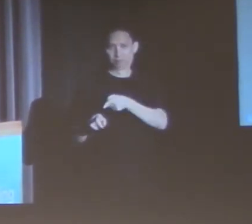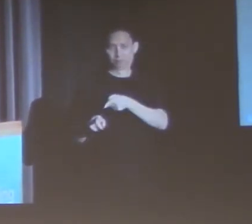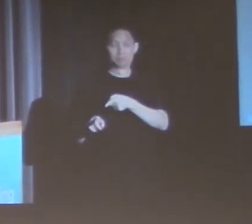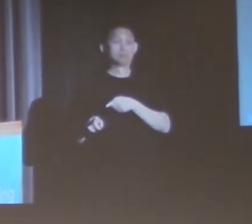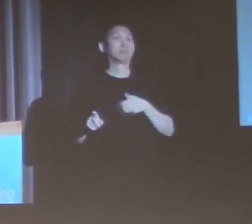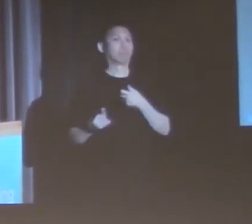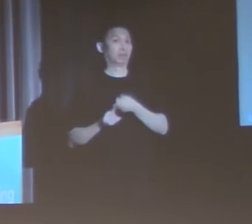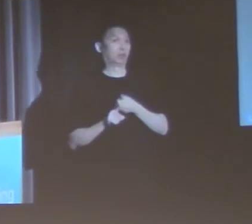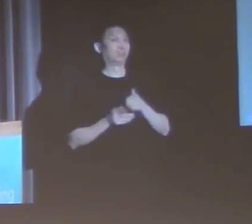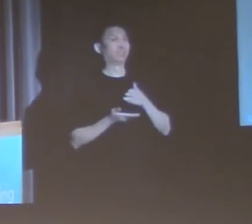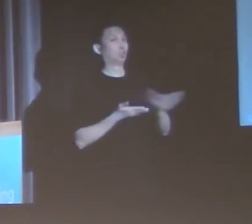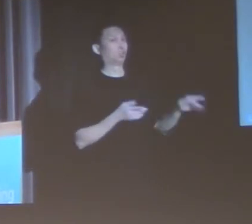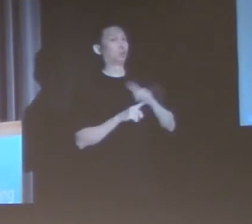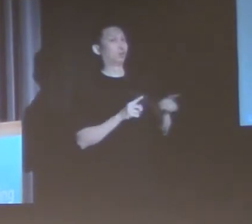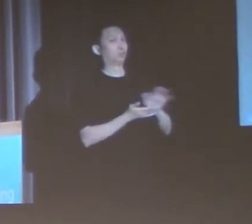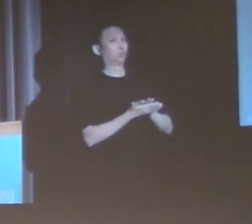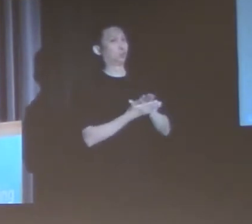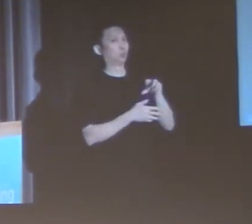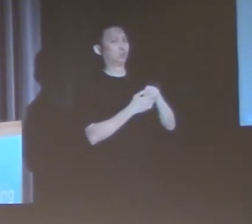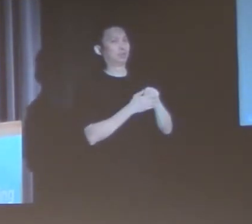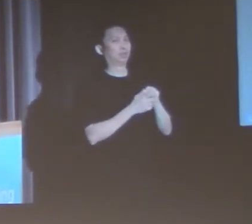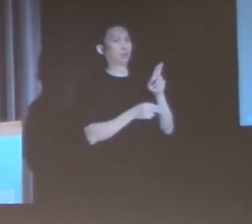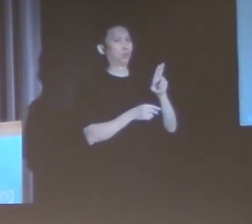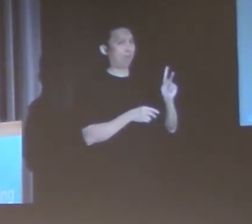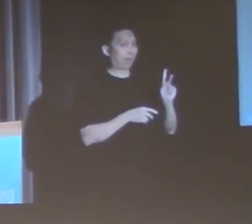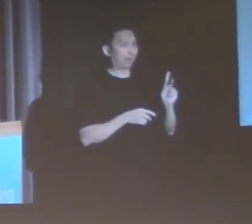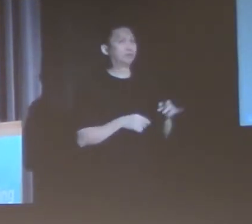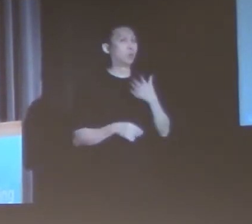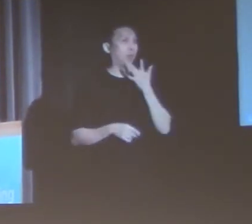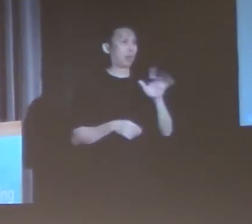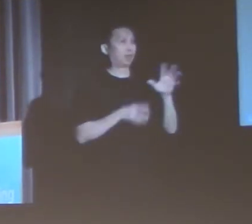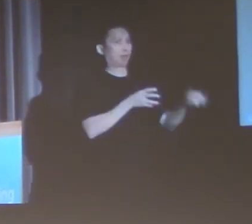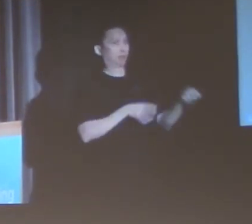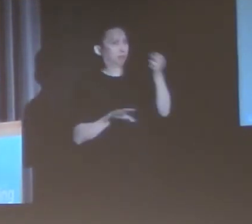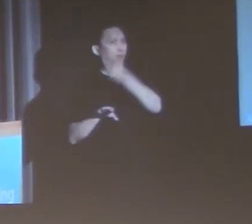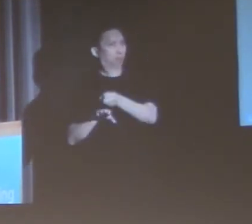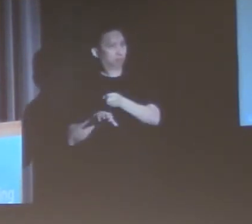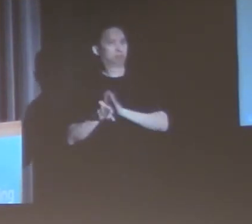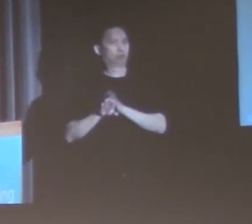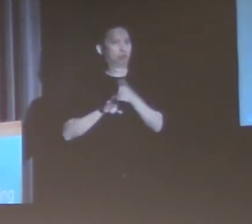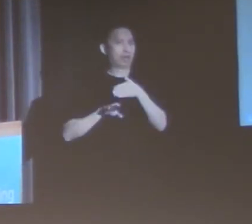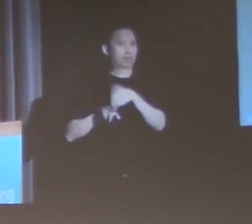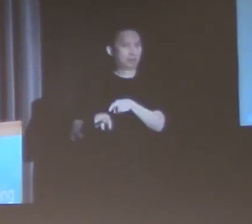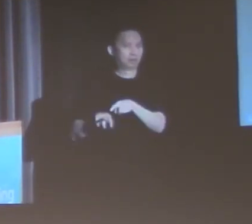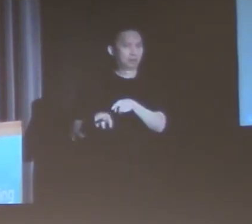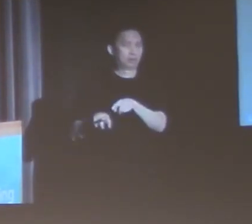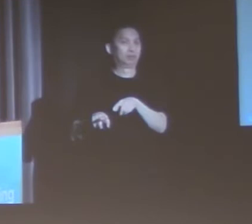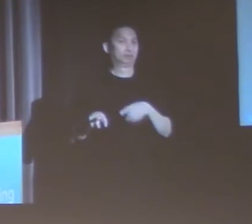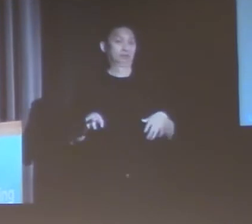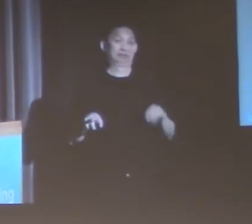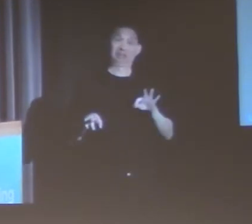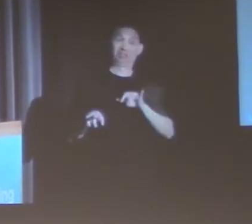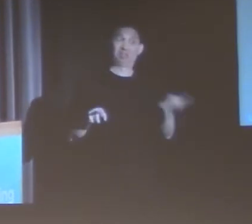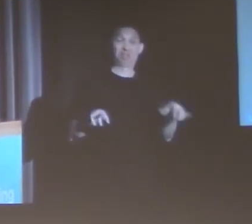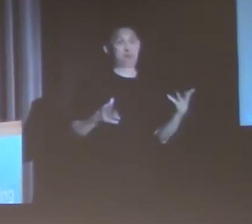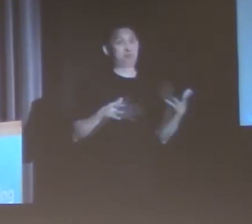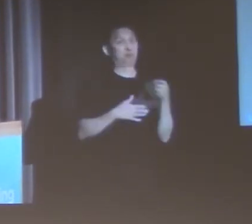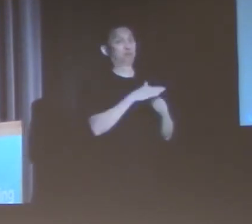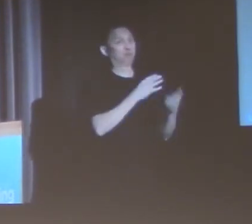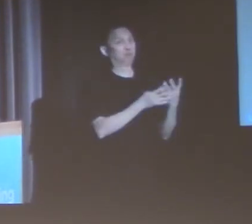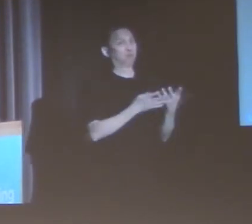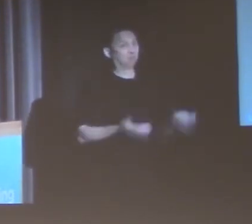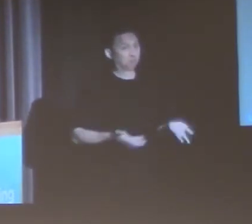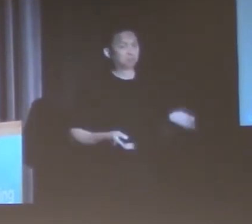he'd now be in the prison system in the UK. So it becomes a very sort of complex film that's entirely on the streets and houses of